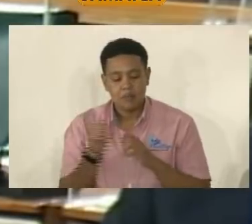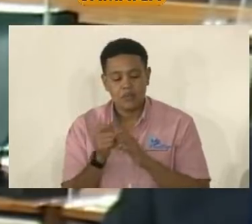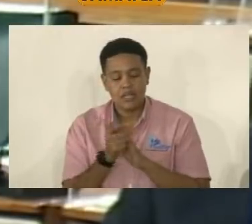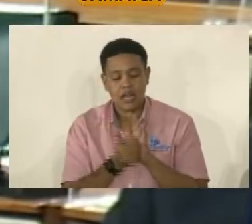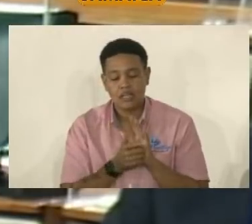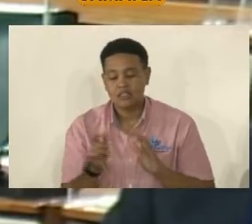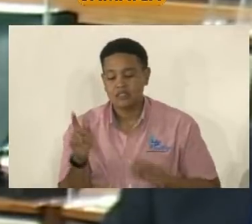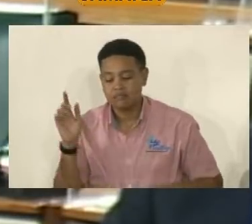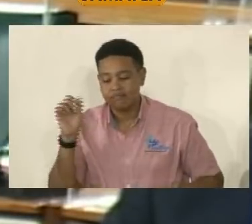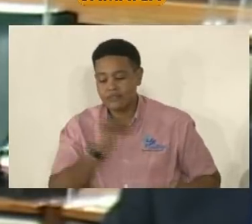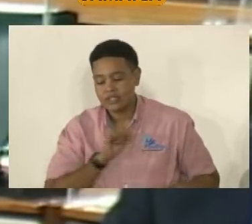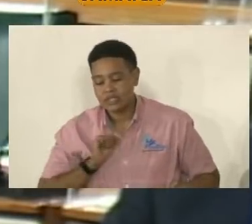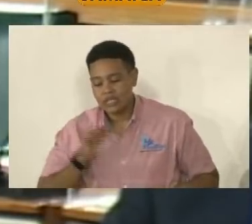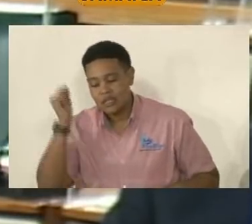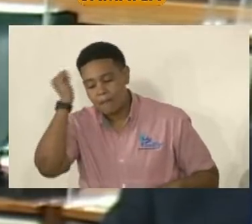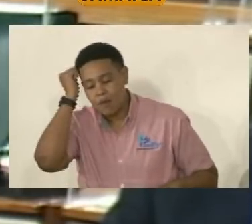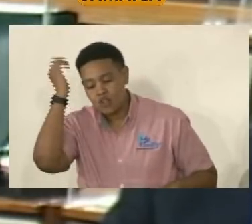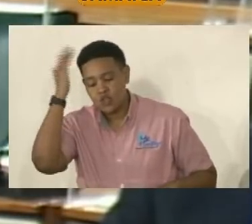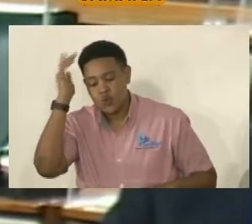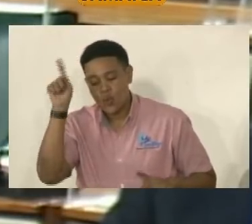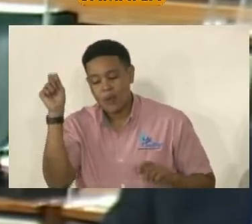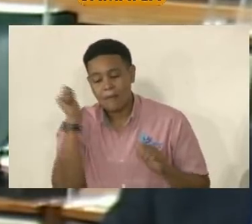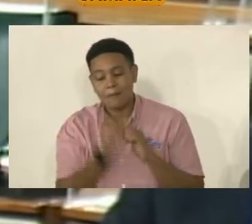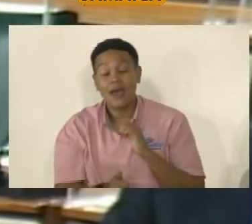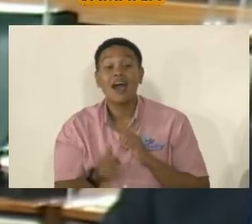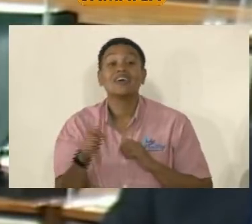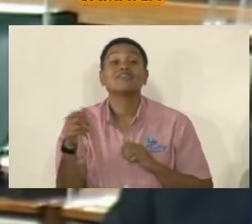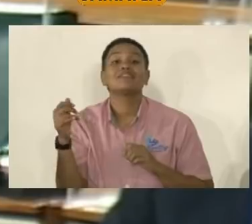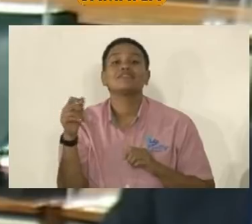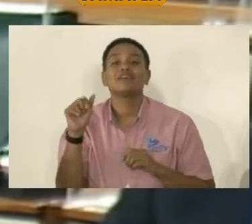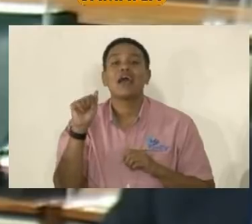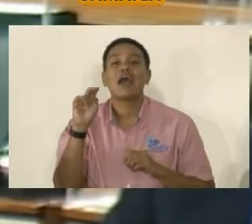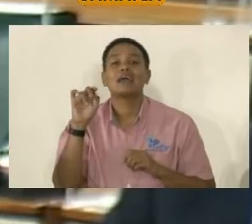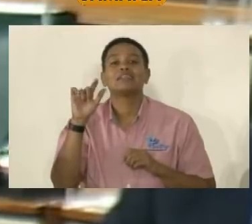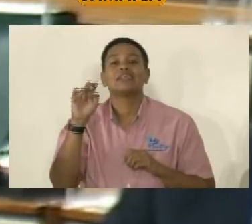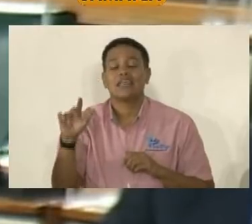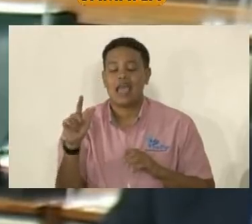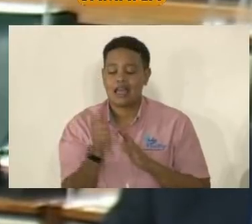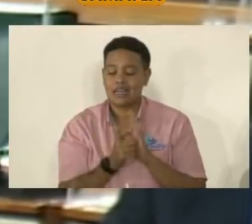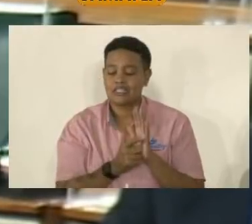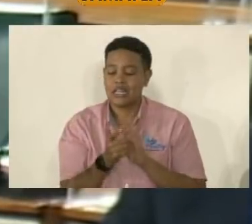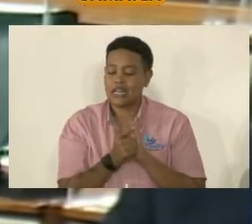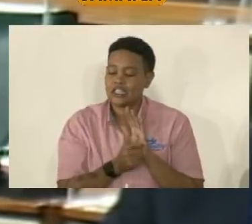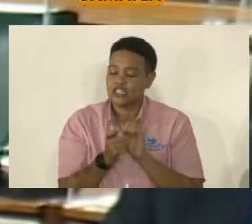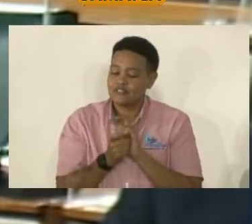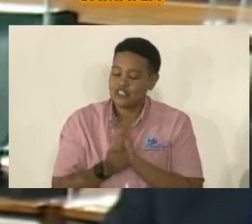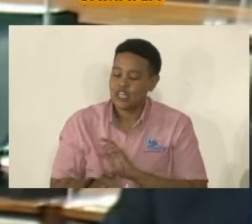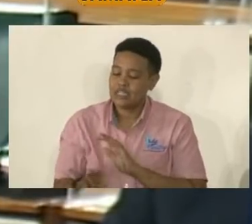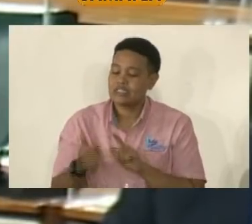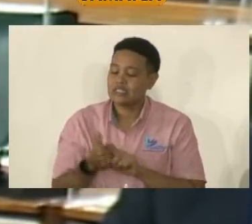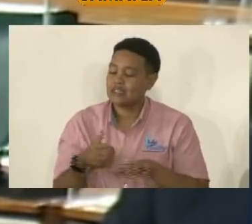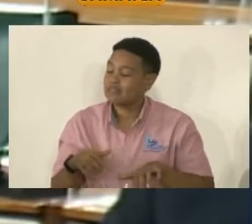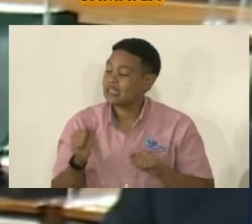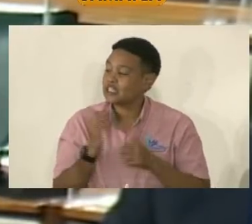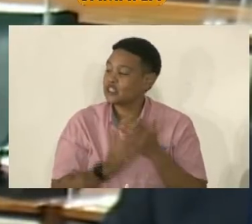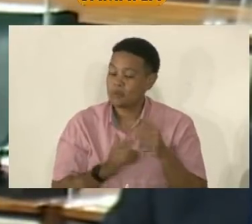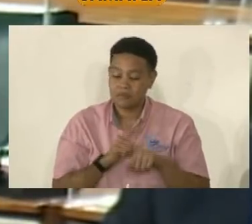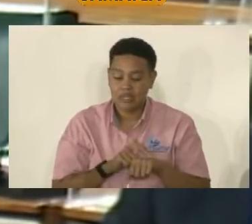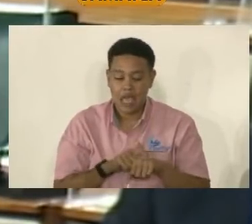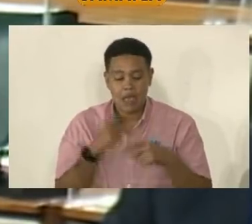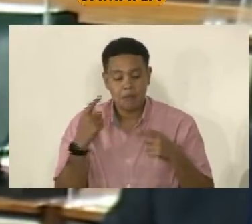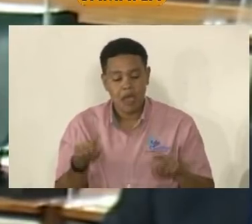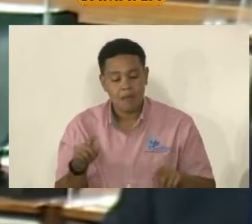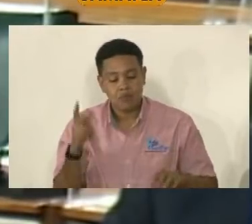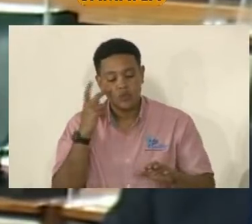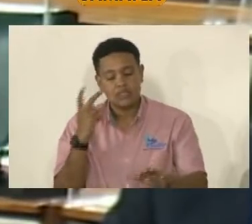Senator Bunting would know when he passed the anti-gang legislation, legislative changes take a certain period to